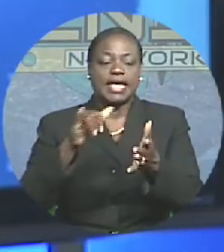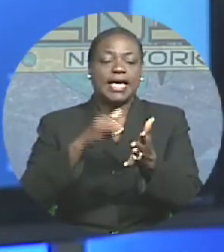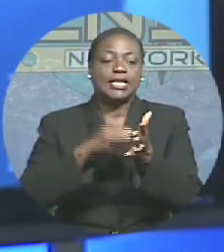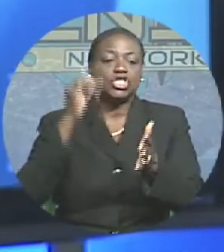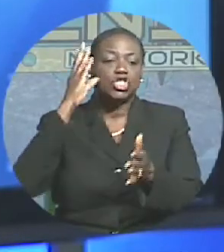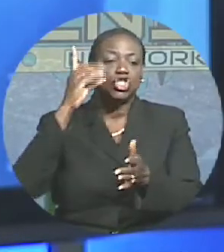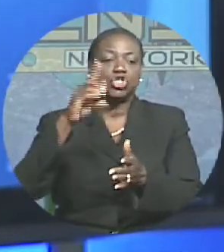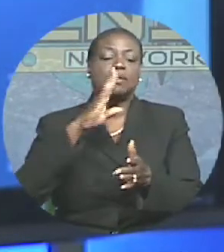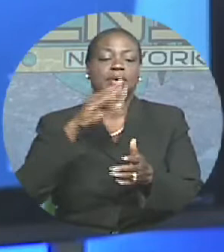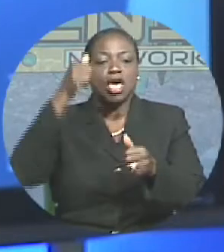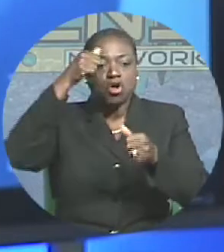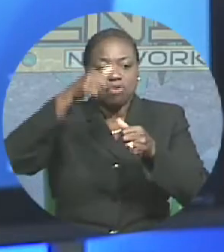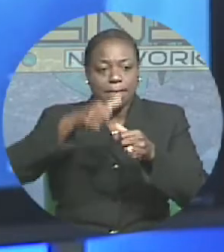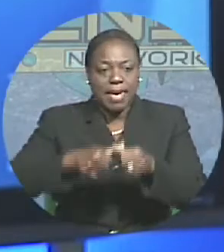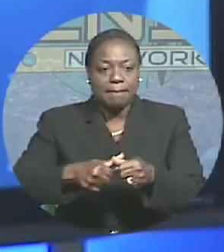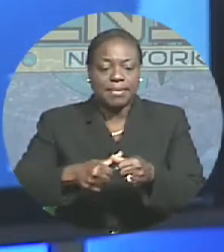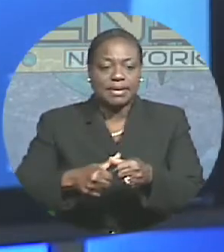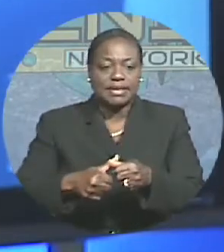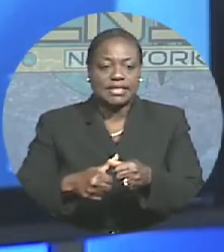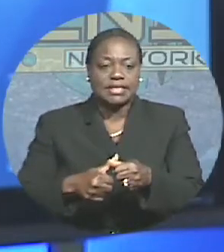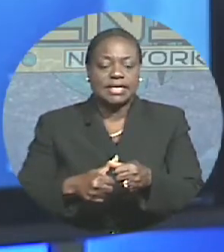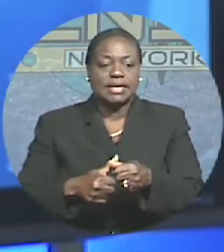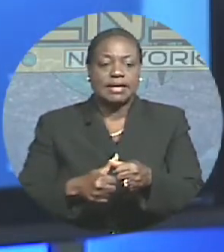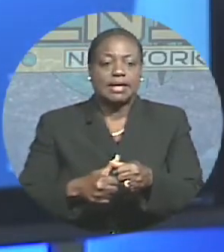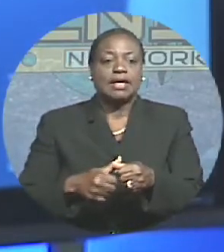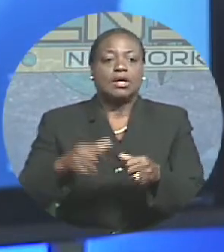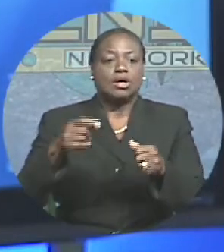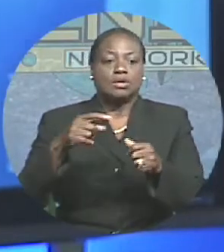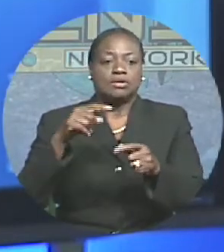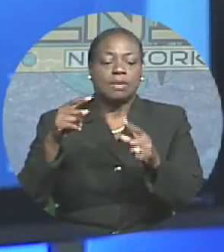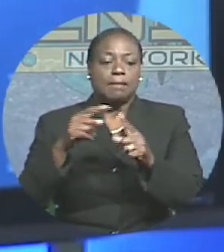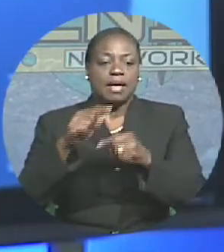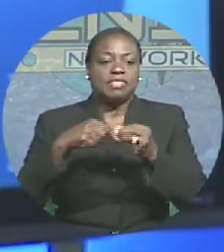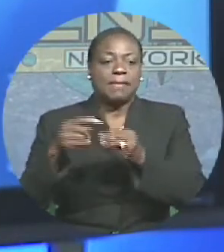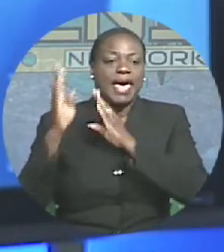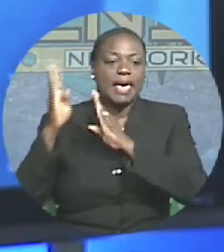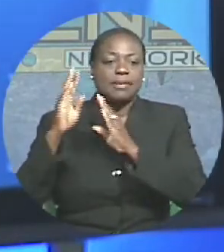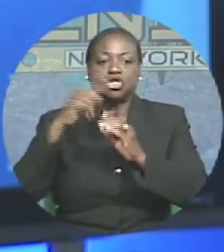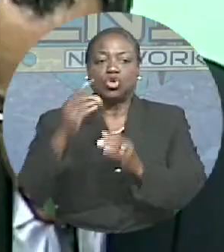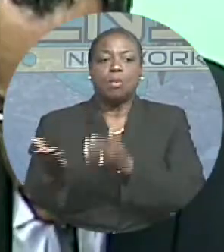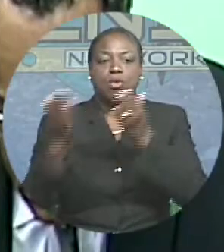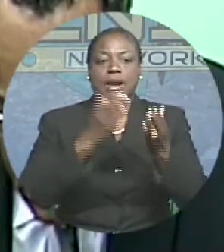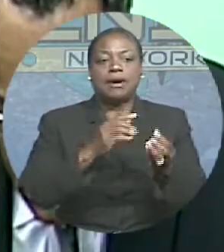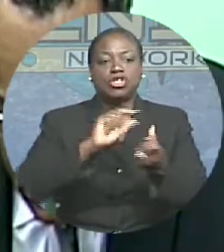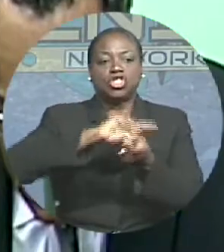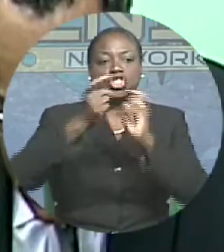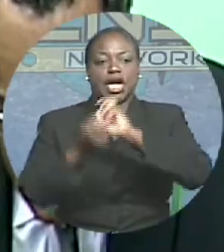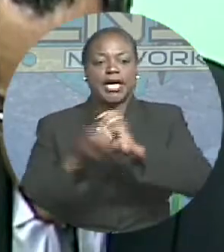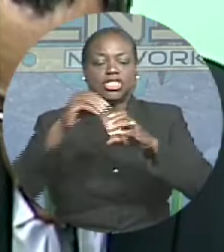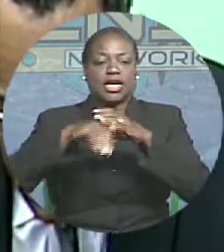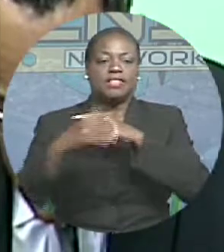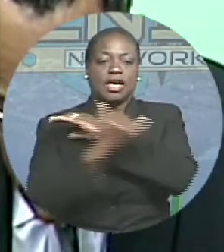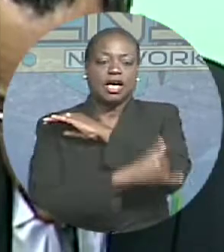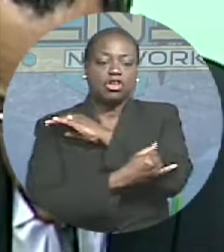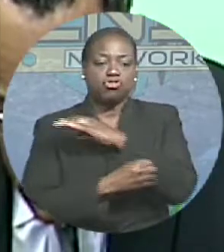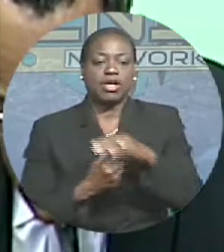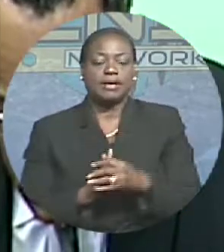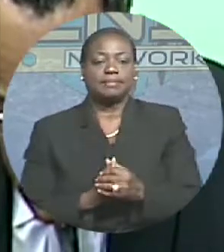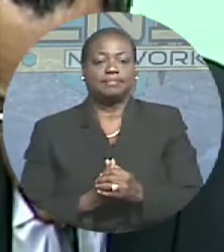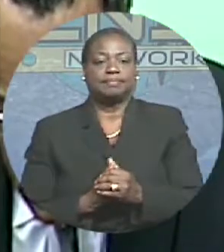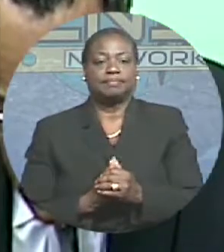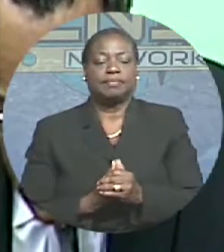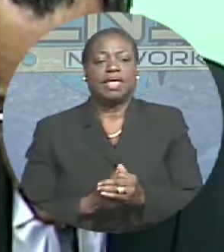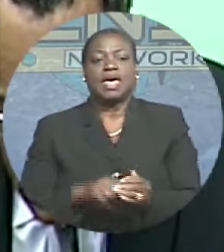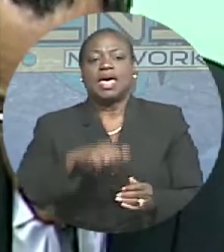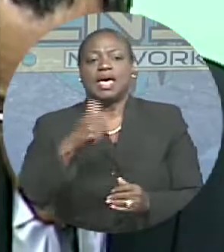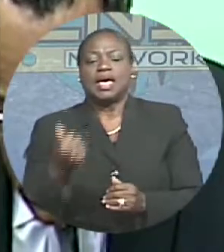in honor of Bahamians that fought to bring about change in this country. Beyond any other nationality